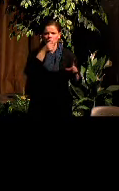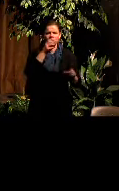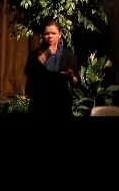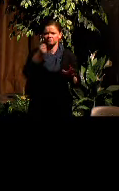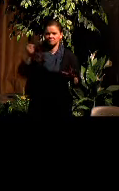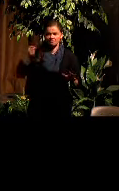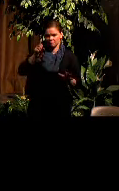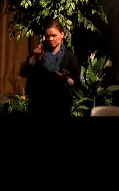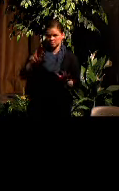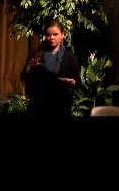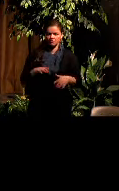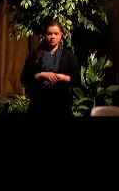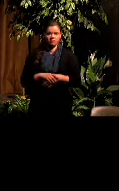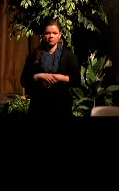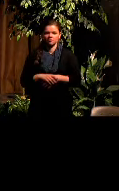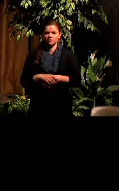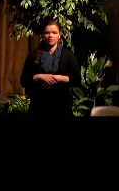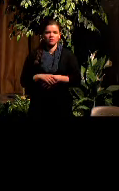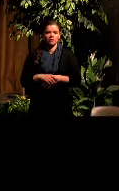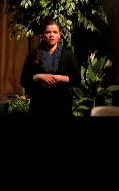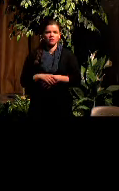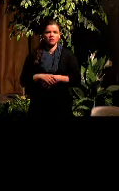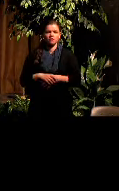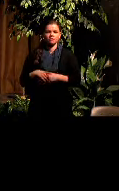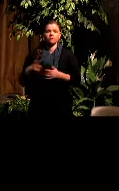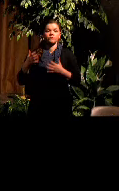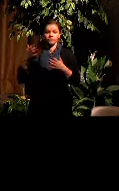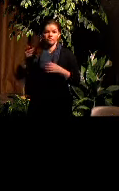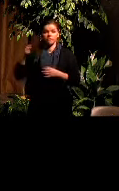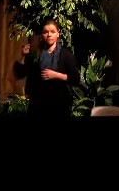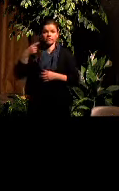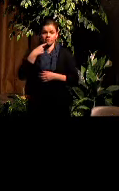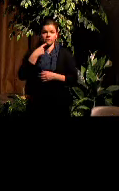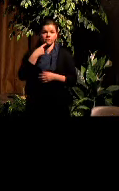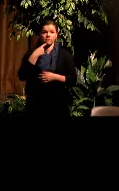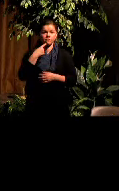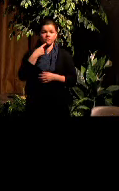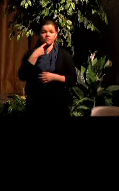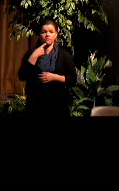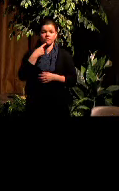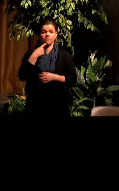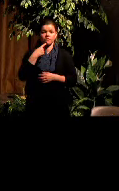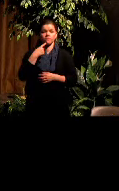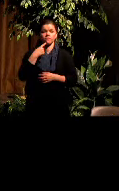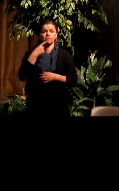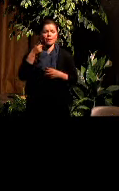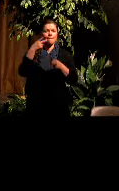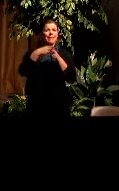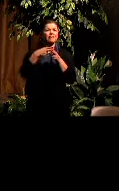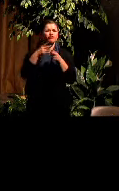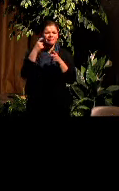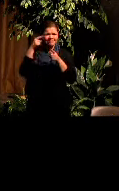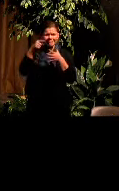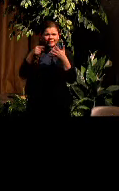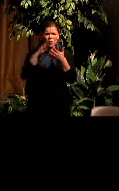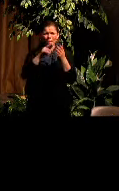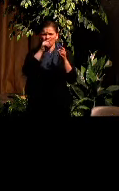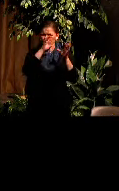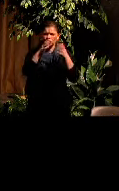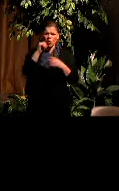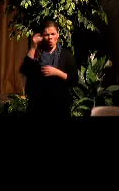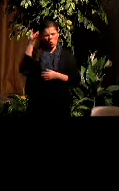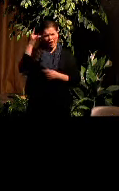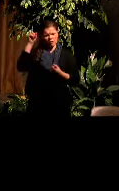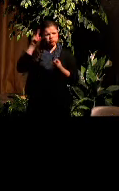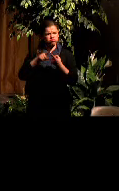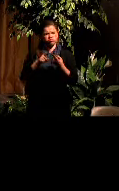You mentioned with regard to some of the species that you weren't really sure why they appeared to be decreasing, but